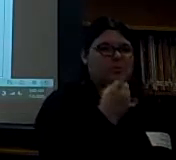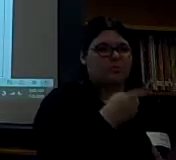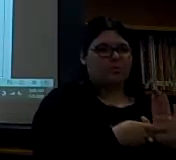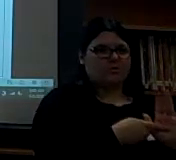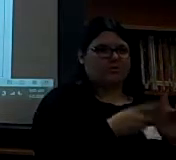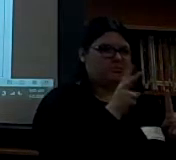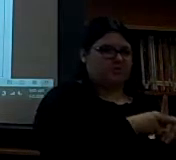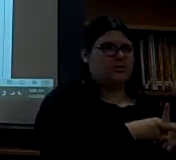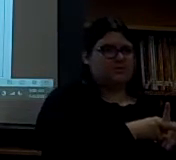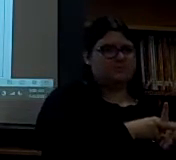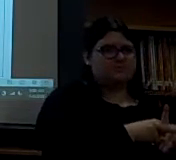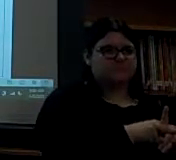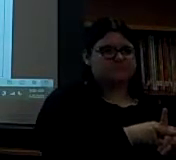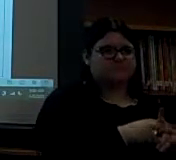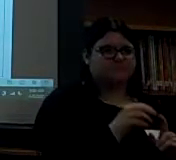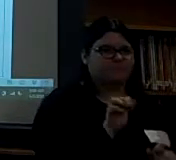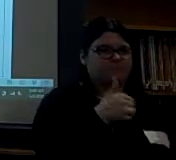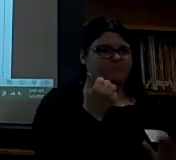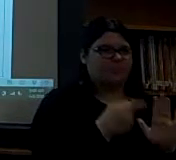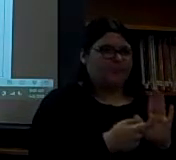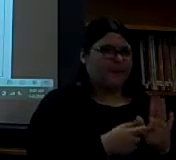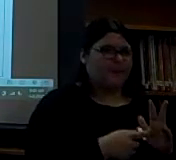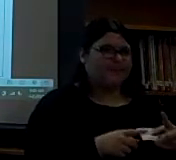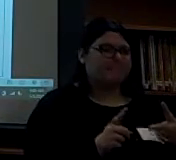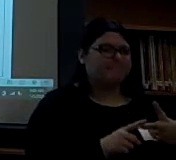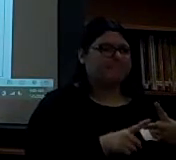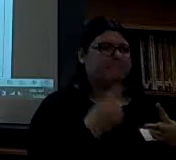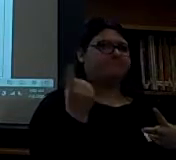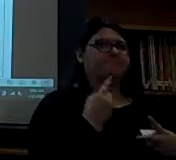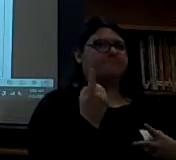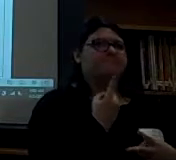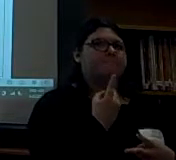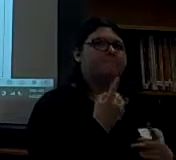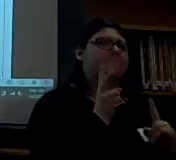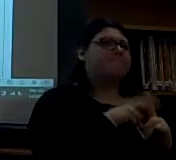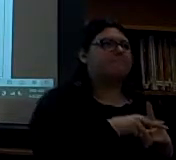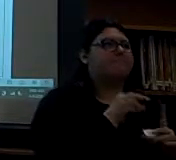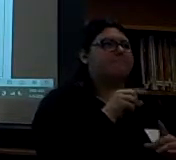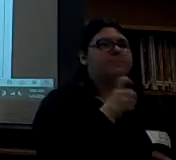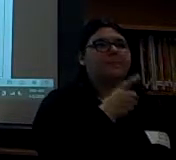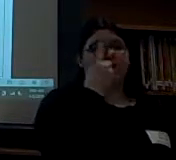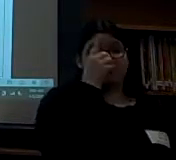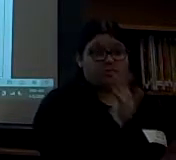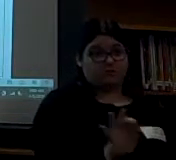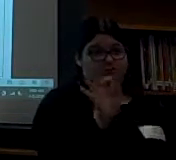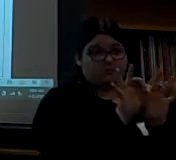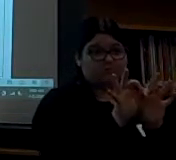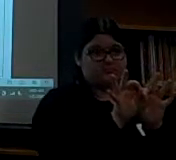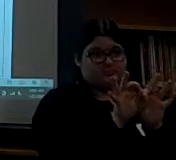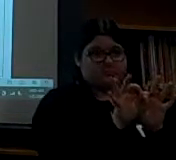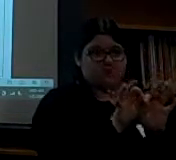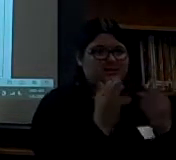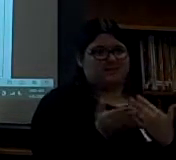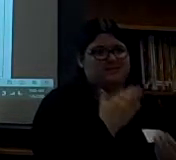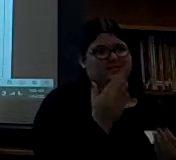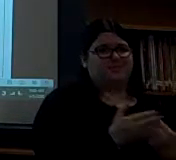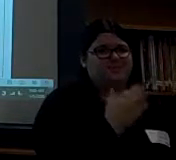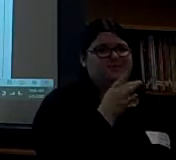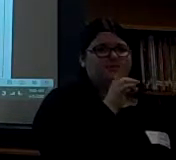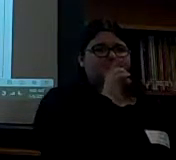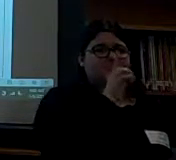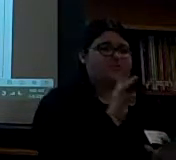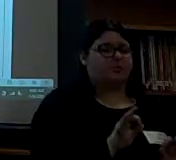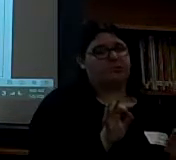example of a deposit. Another example of a deposit, something depositing into their need for significance. This is so easy and so